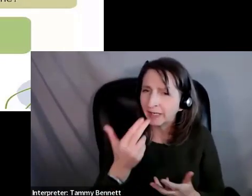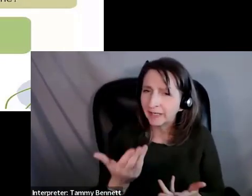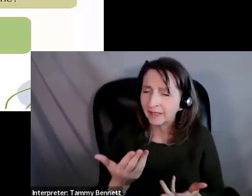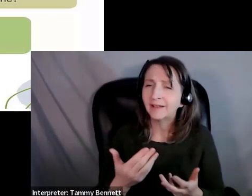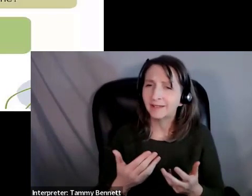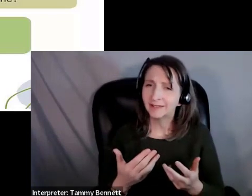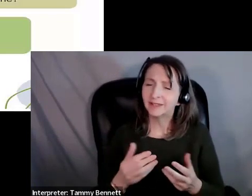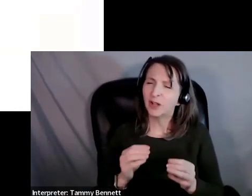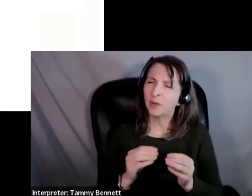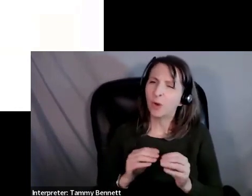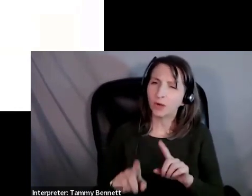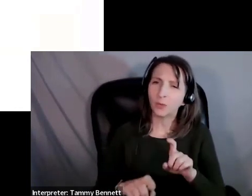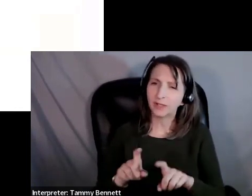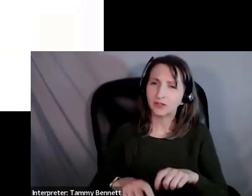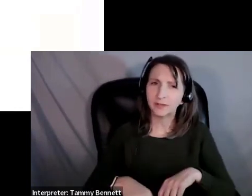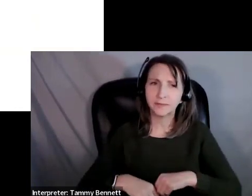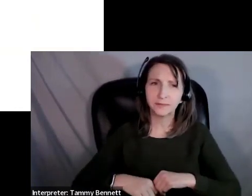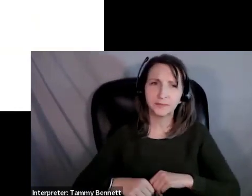with more questions.